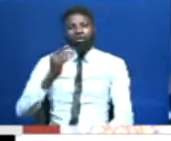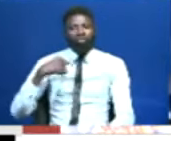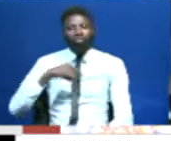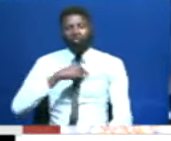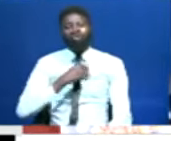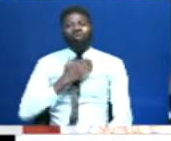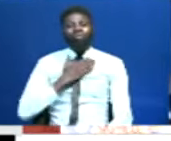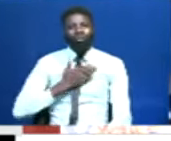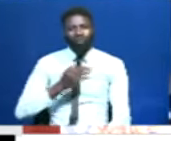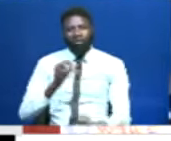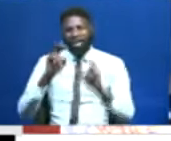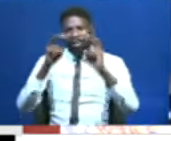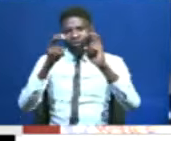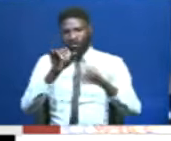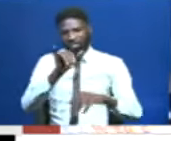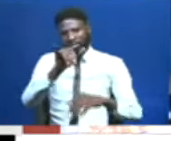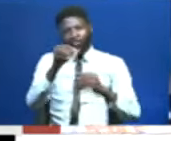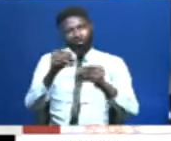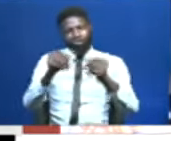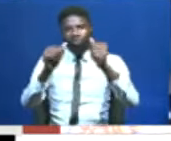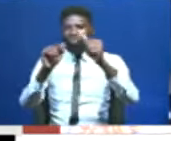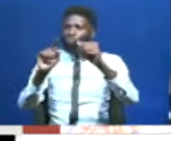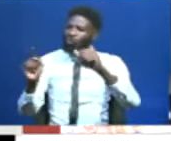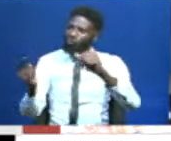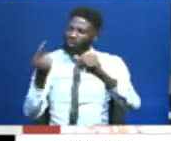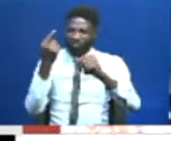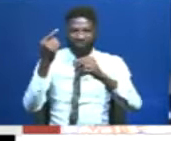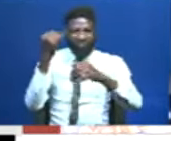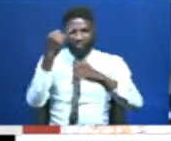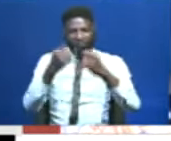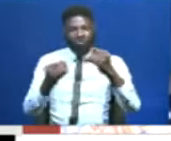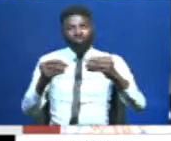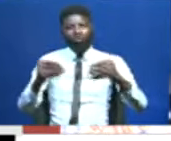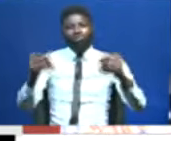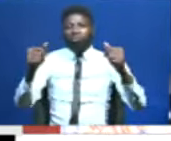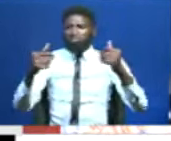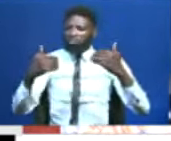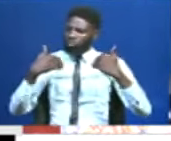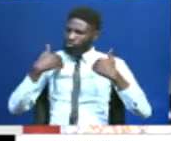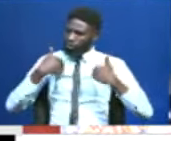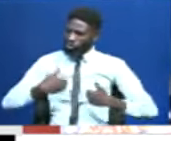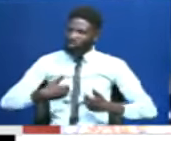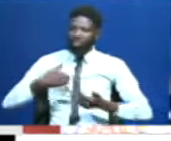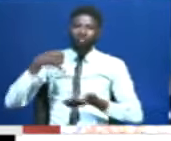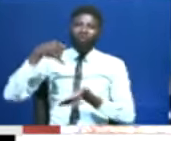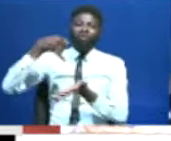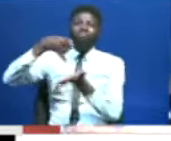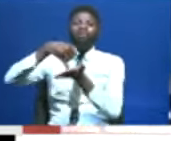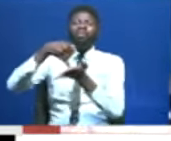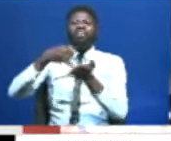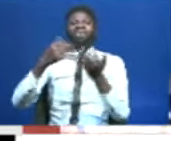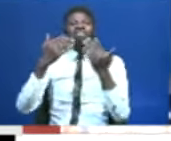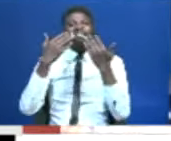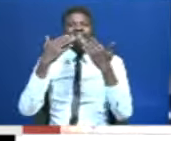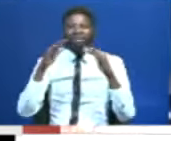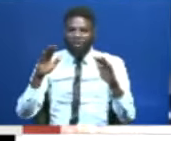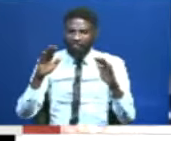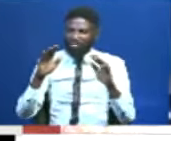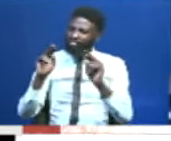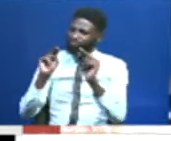and for all. I was involved in negotiations with the British